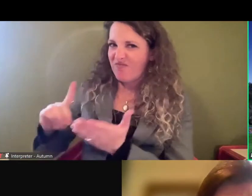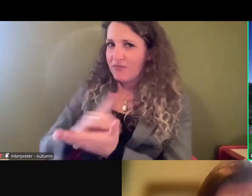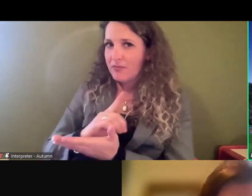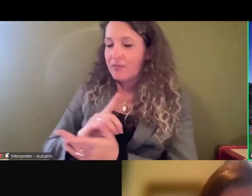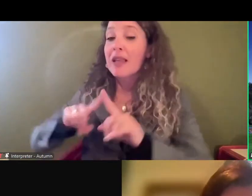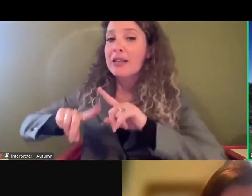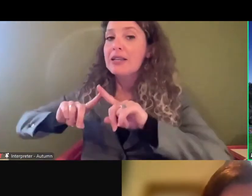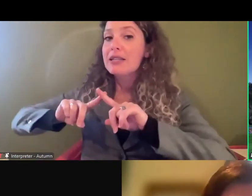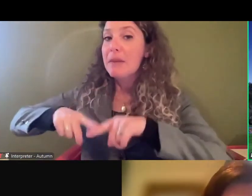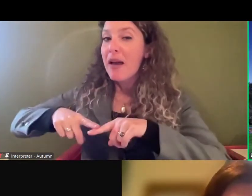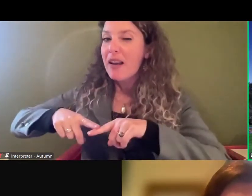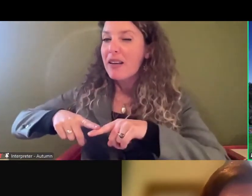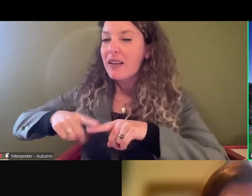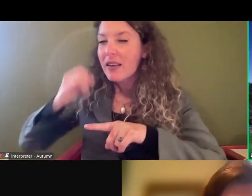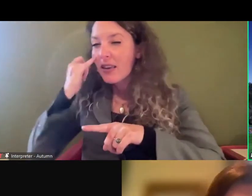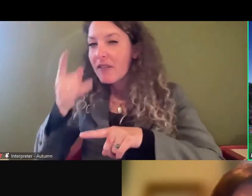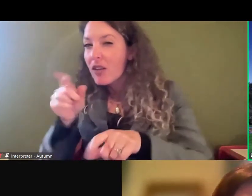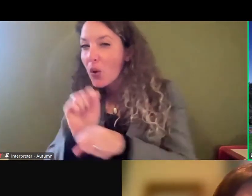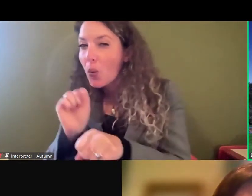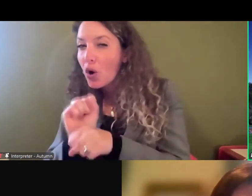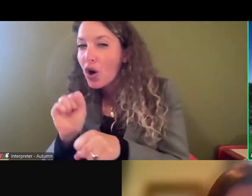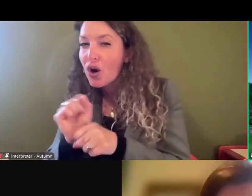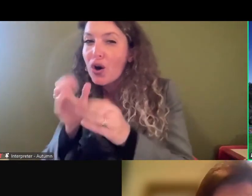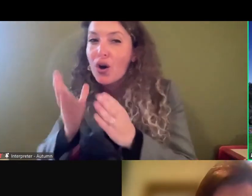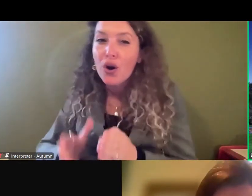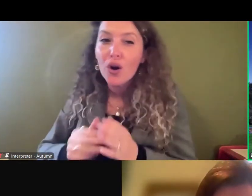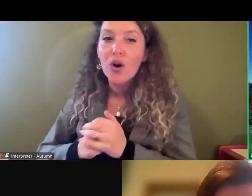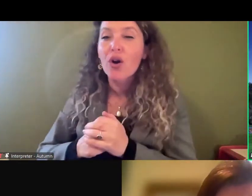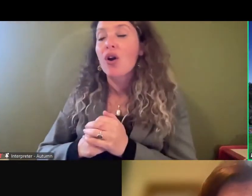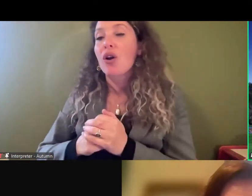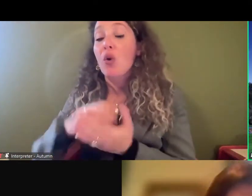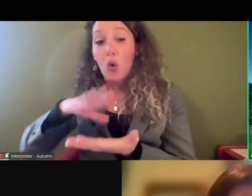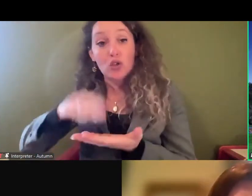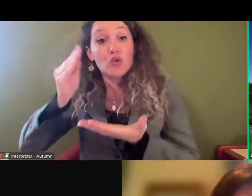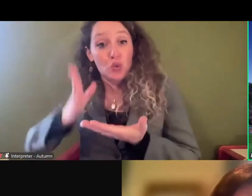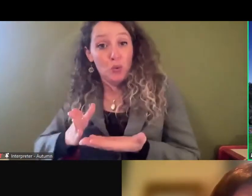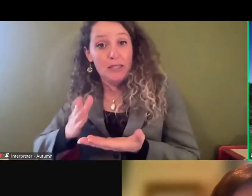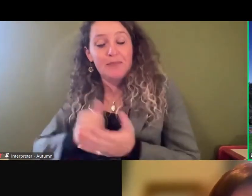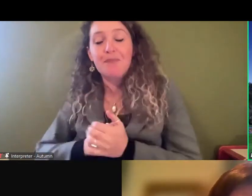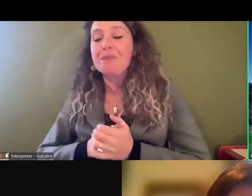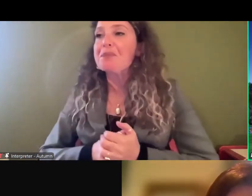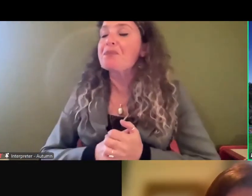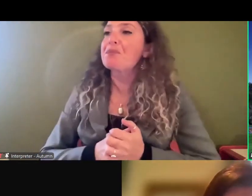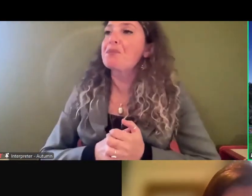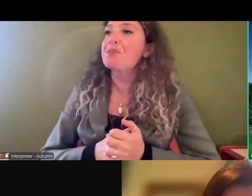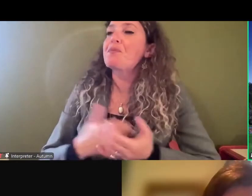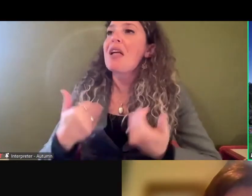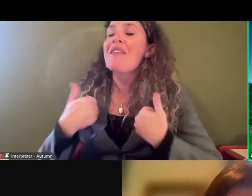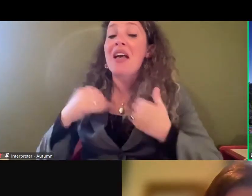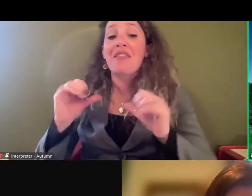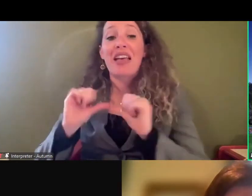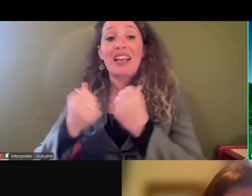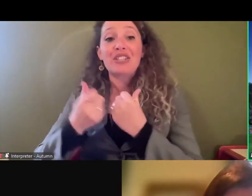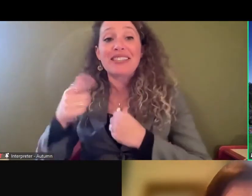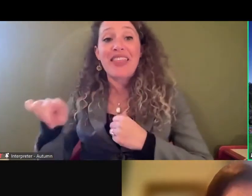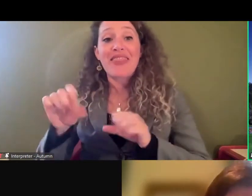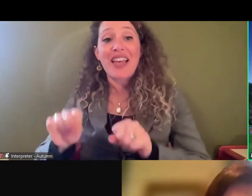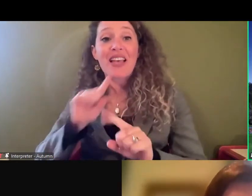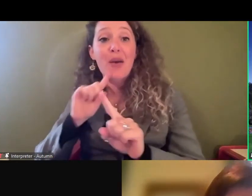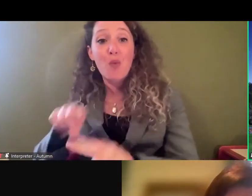on whether or not they're an employee or if they're a student, there are agencies that they can